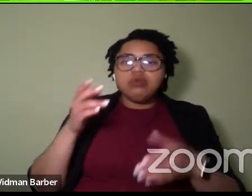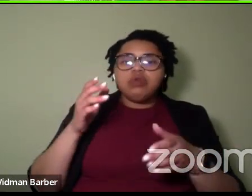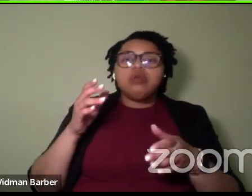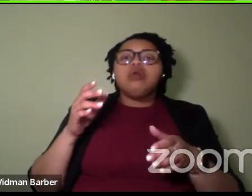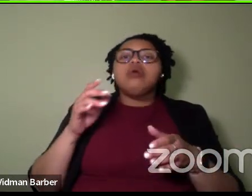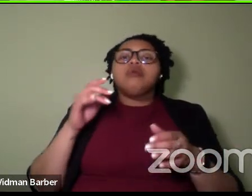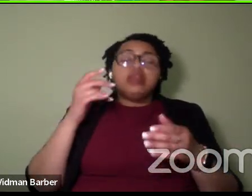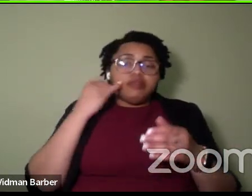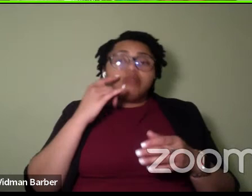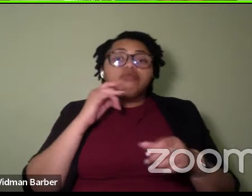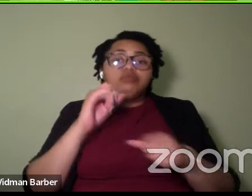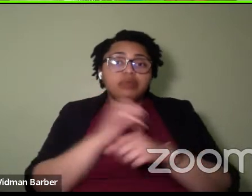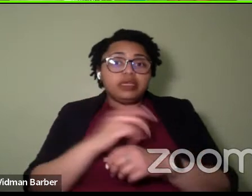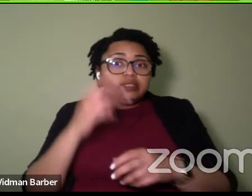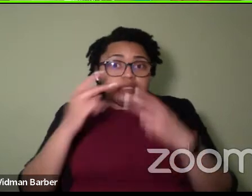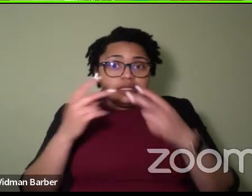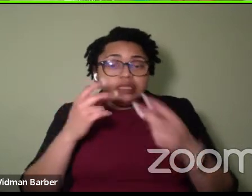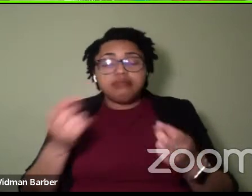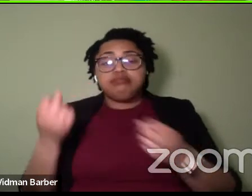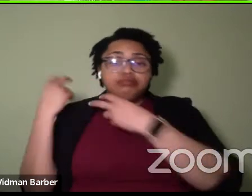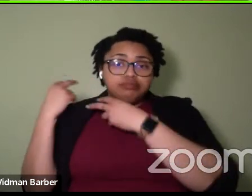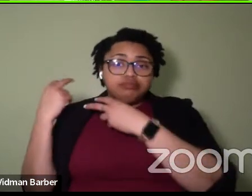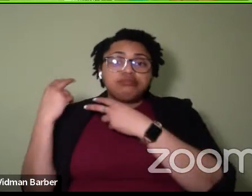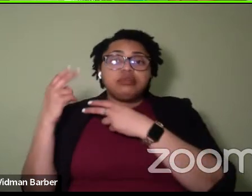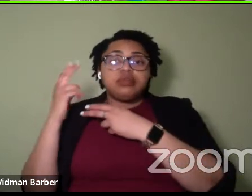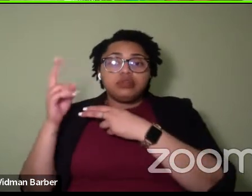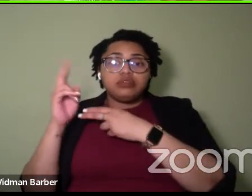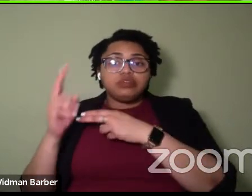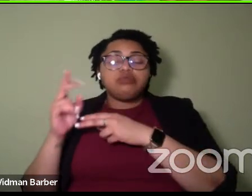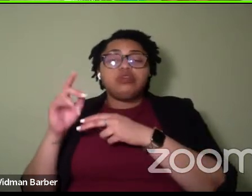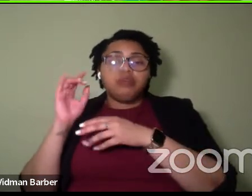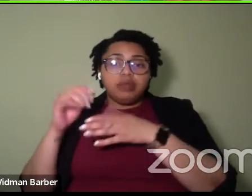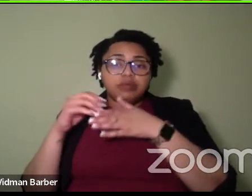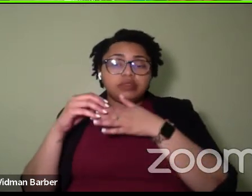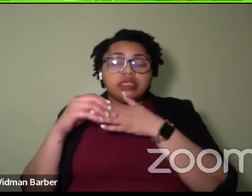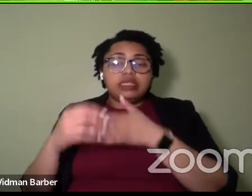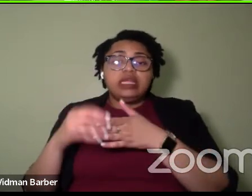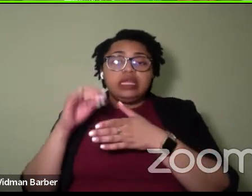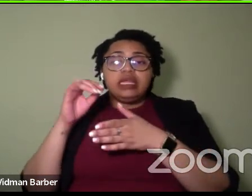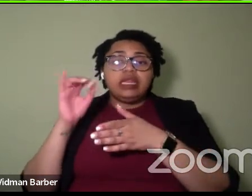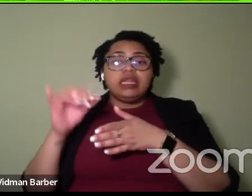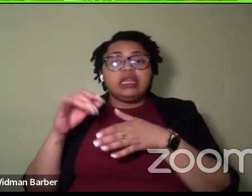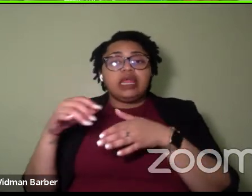obviously that work should not be led by white settlers in academia.